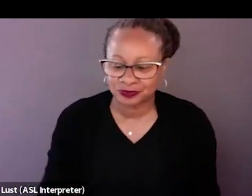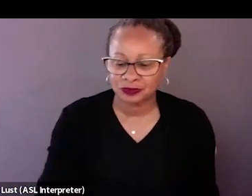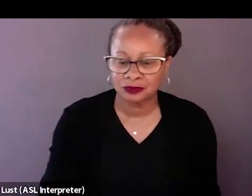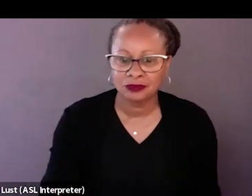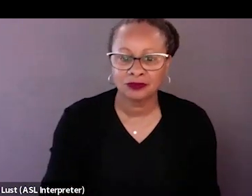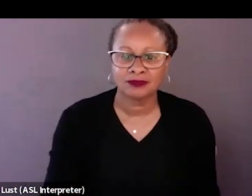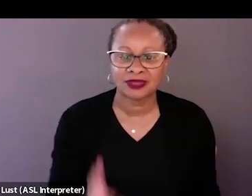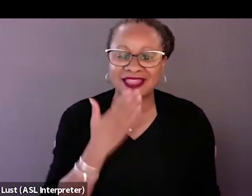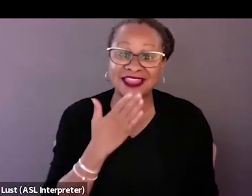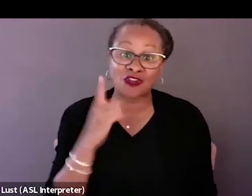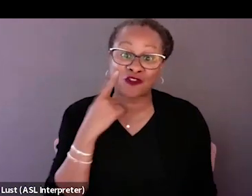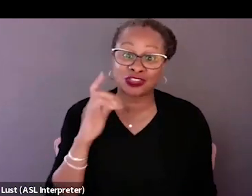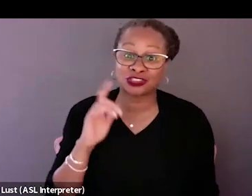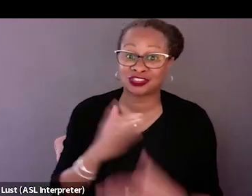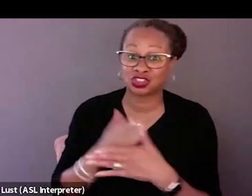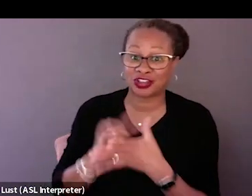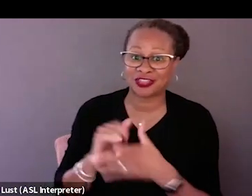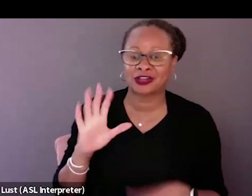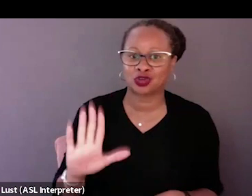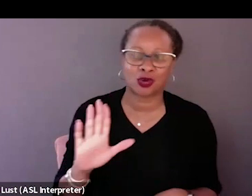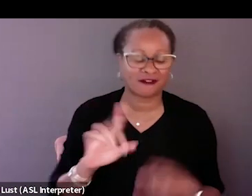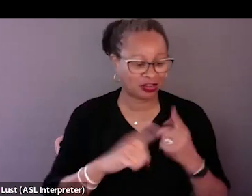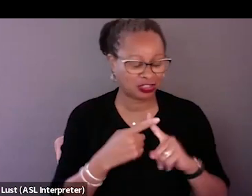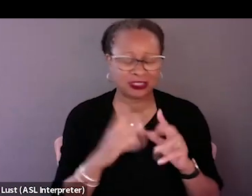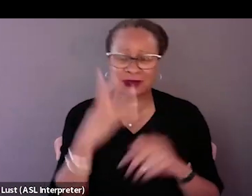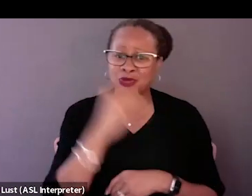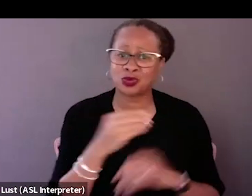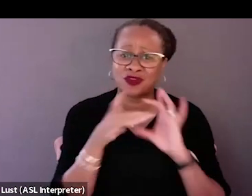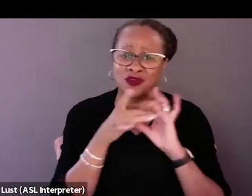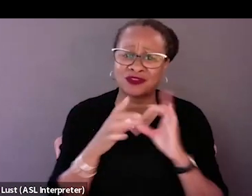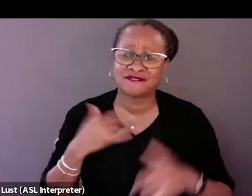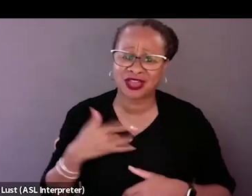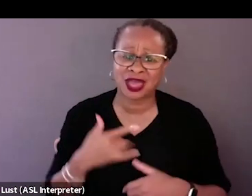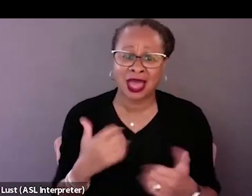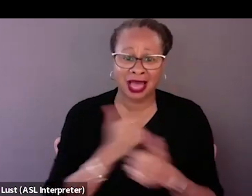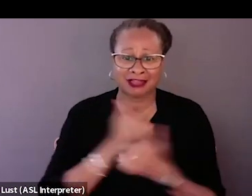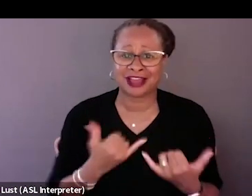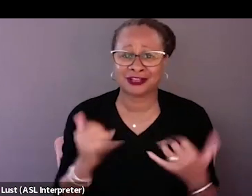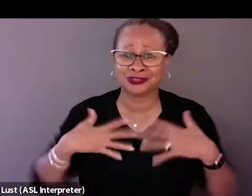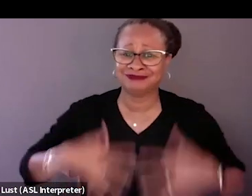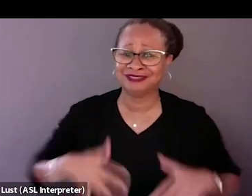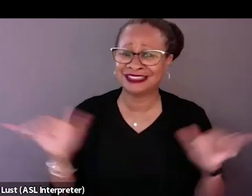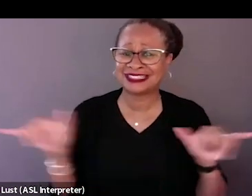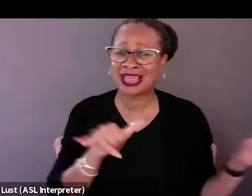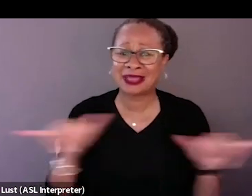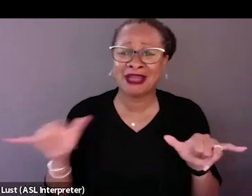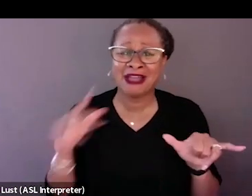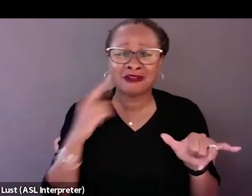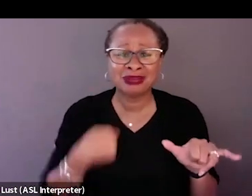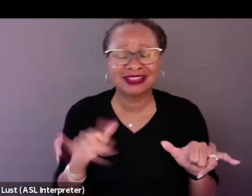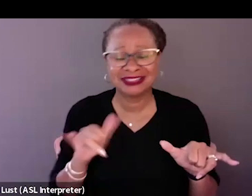sharing that. Your camaraderie is so beautifully felt in the film, and I love now that you're wearing very similar outfits. That to me is just